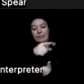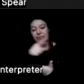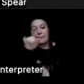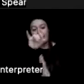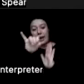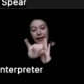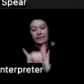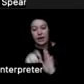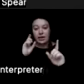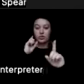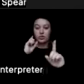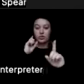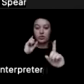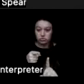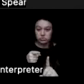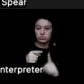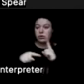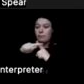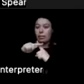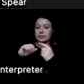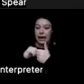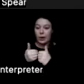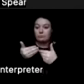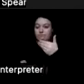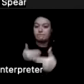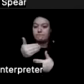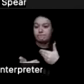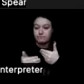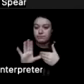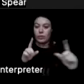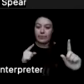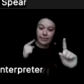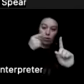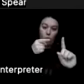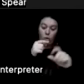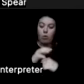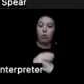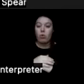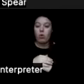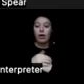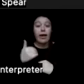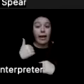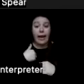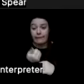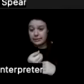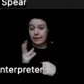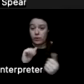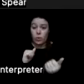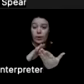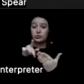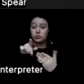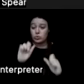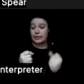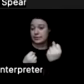reach those goals. And so they're great ways for you to be supporting that individual development.